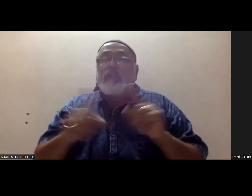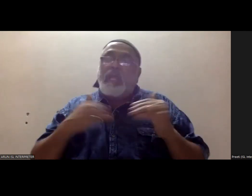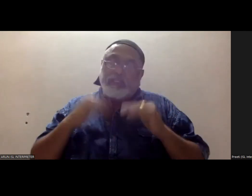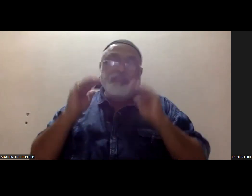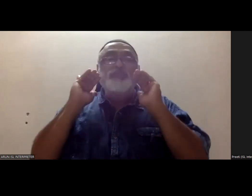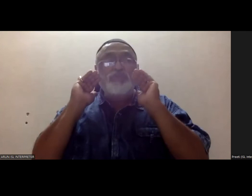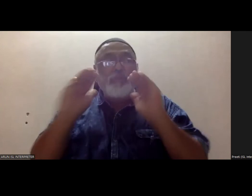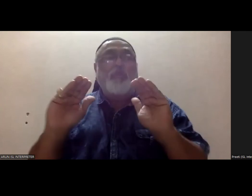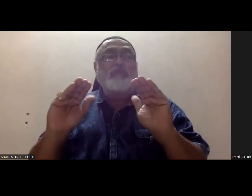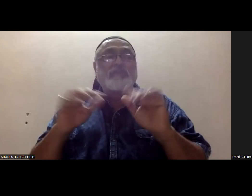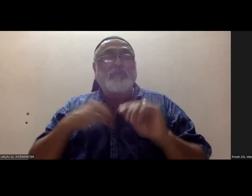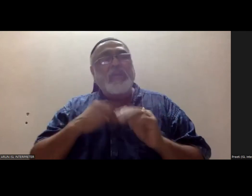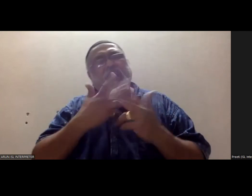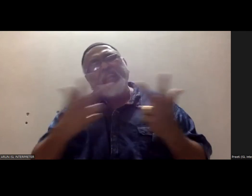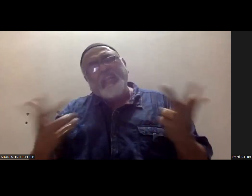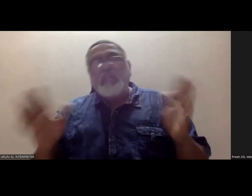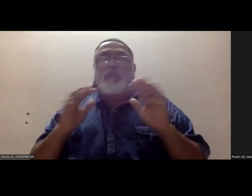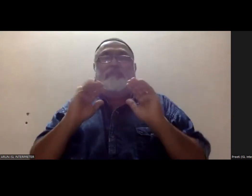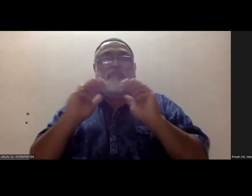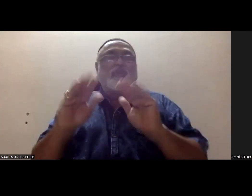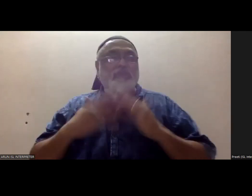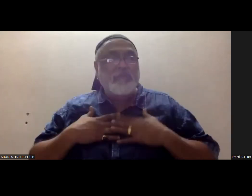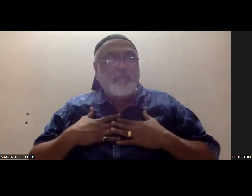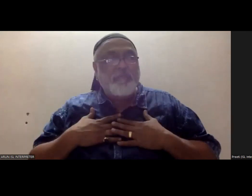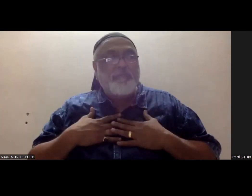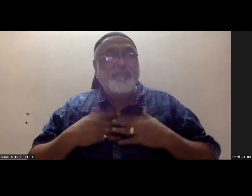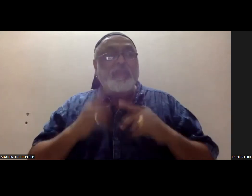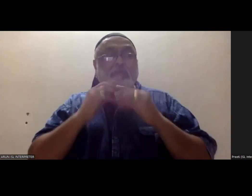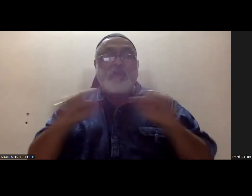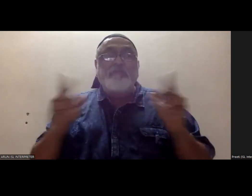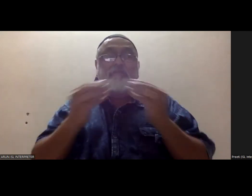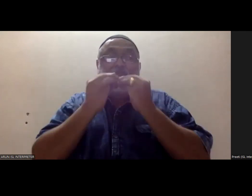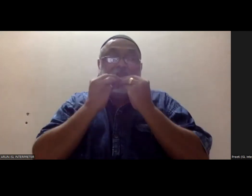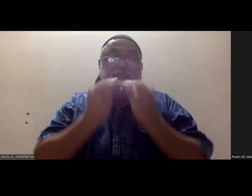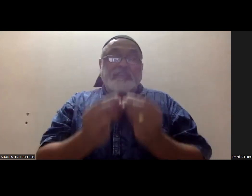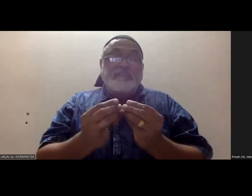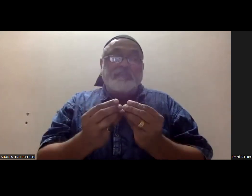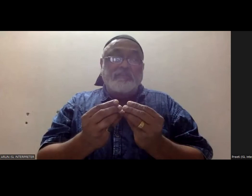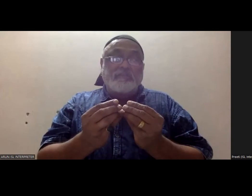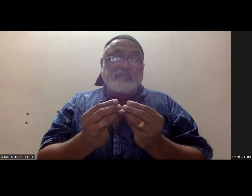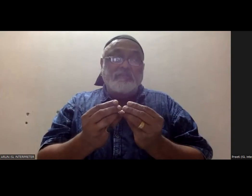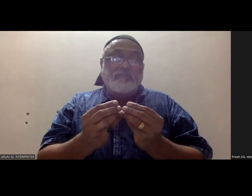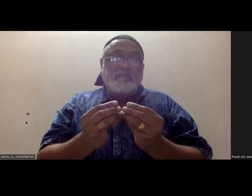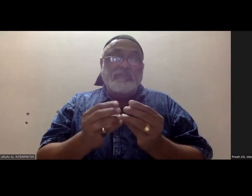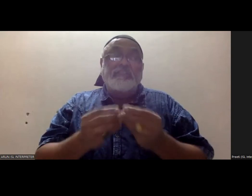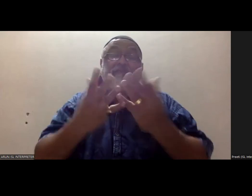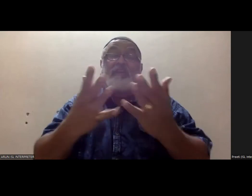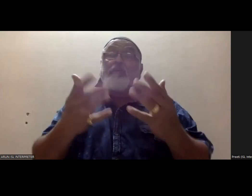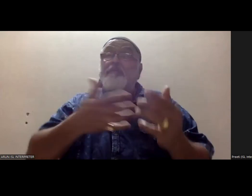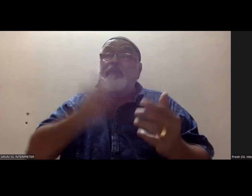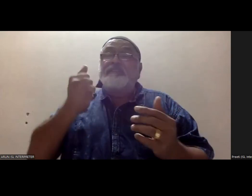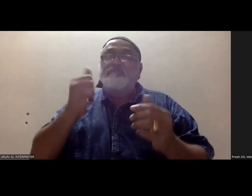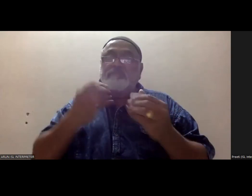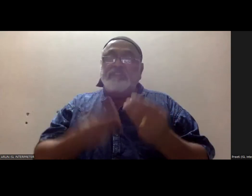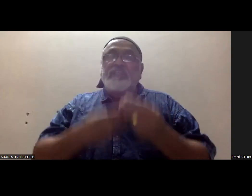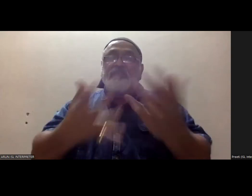in whichever manner possible. But please, I mean, just give your best for these assignments and for the